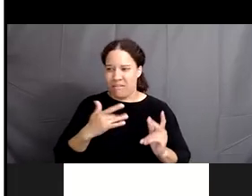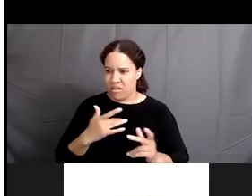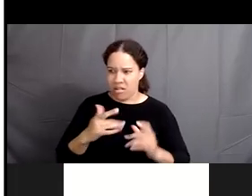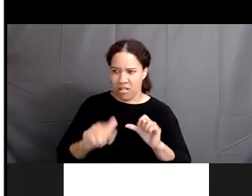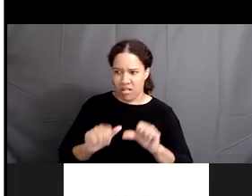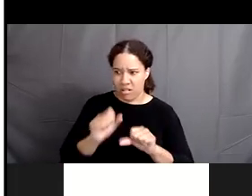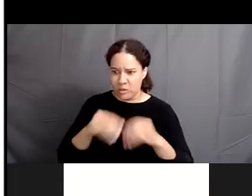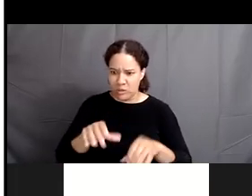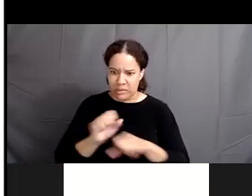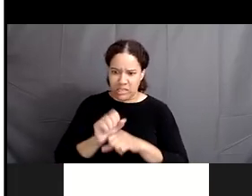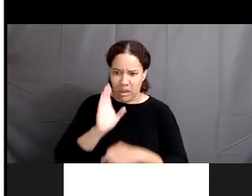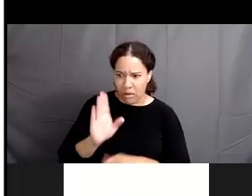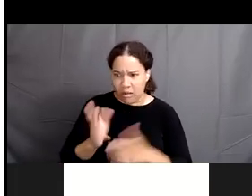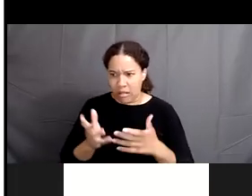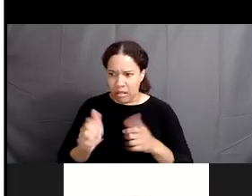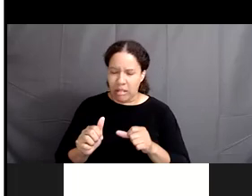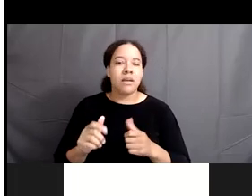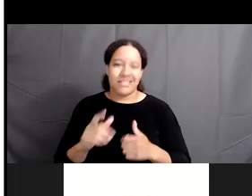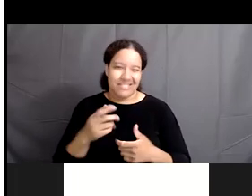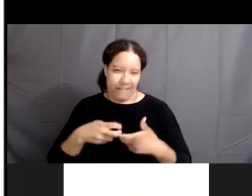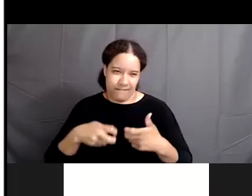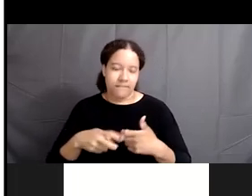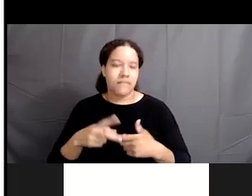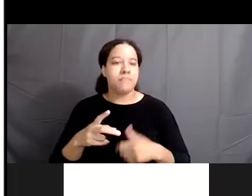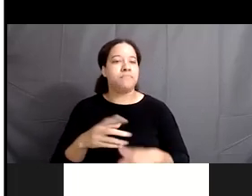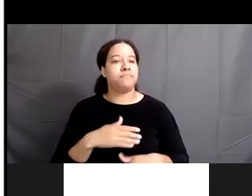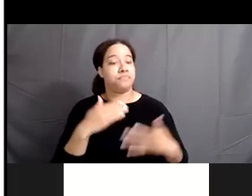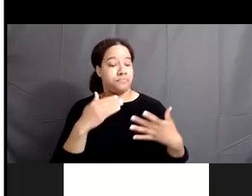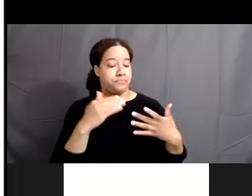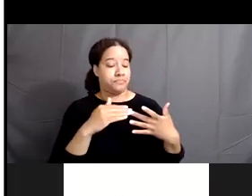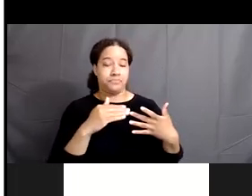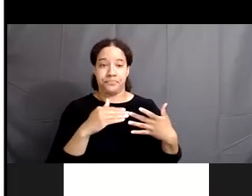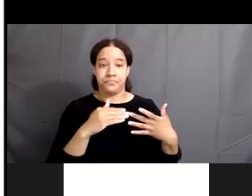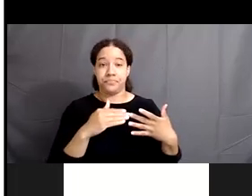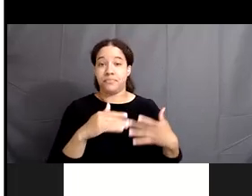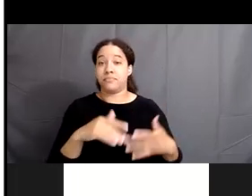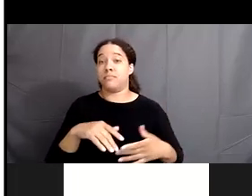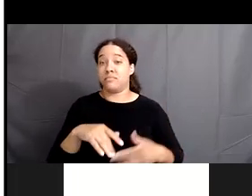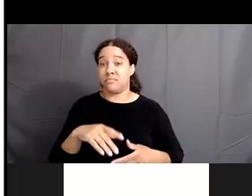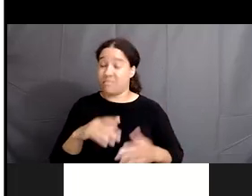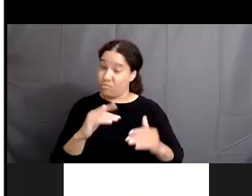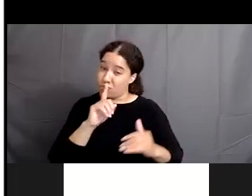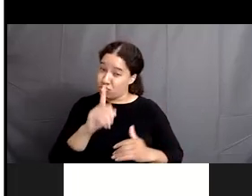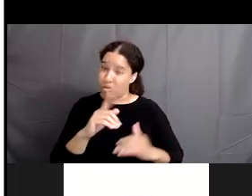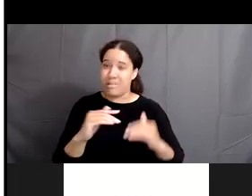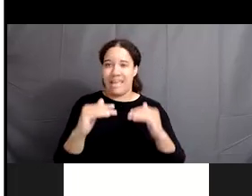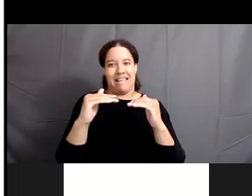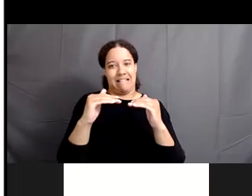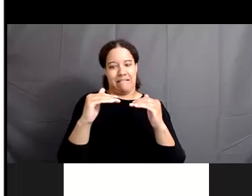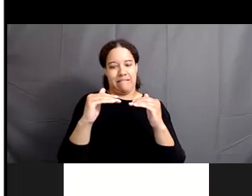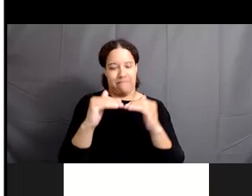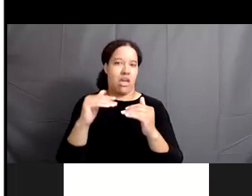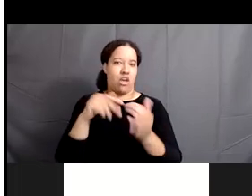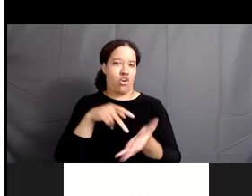Democratically controlled businesses also take a hard look at fair compensation and really think thoughtfully about what it's going to take in order